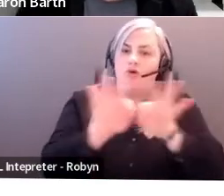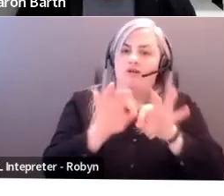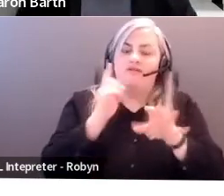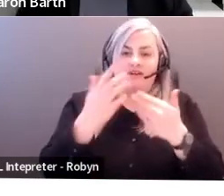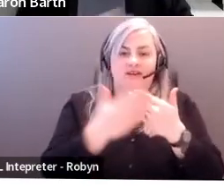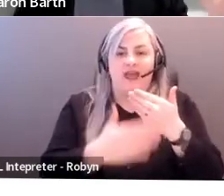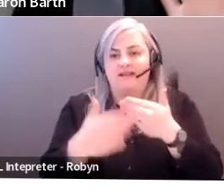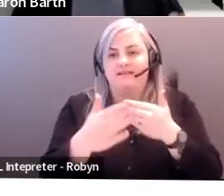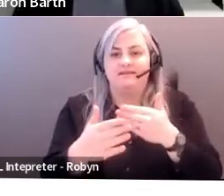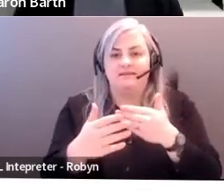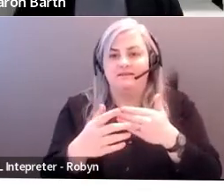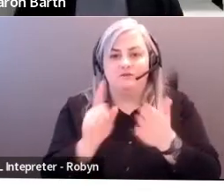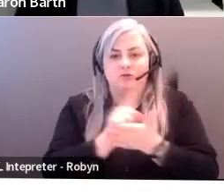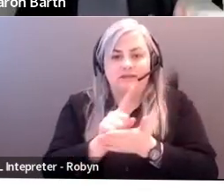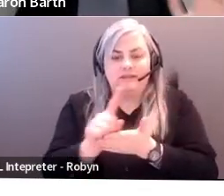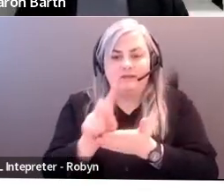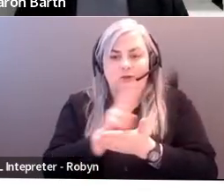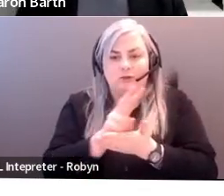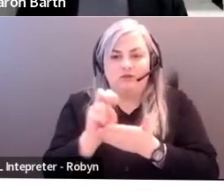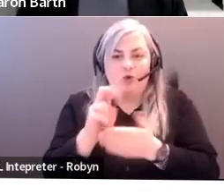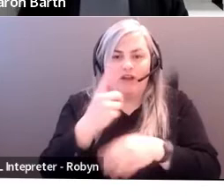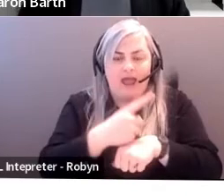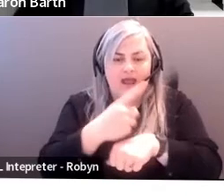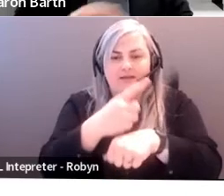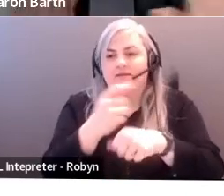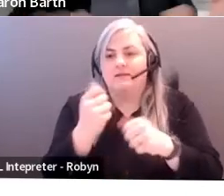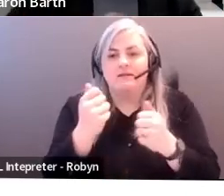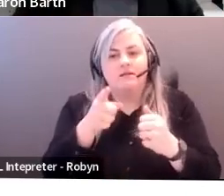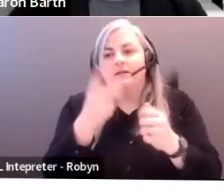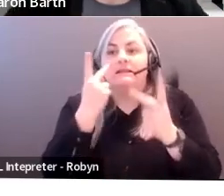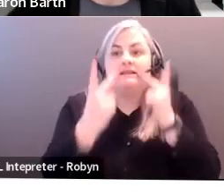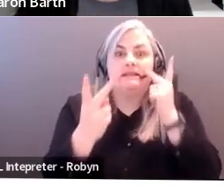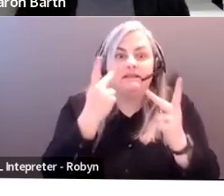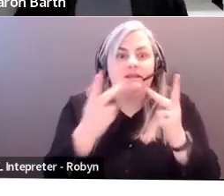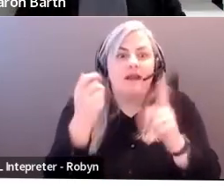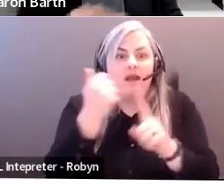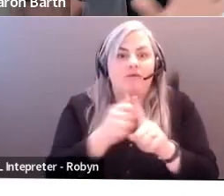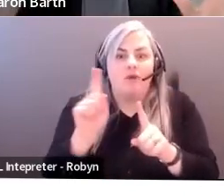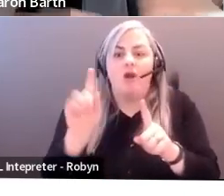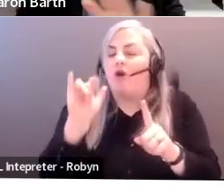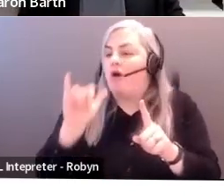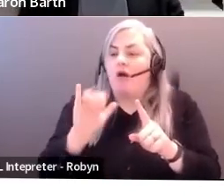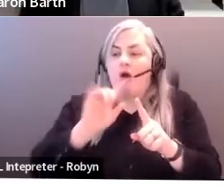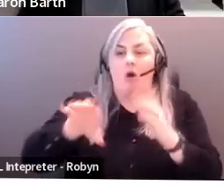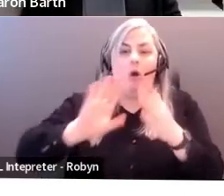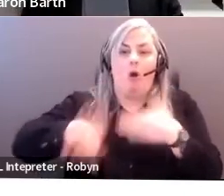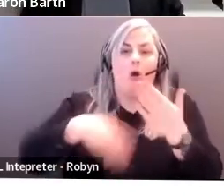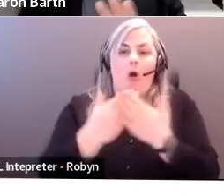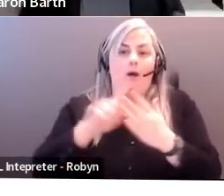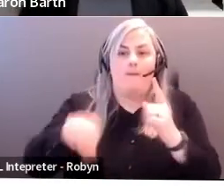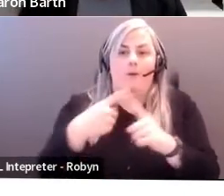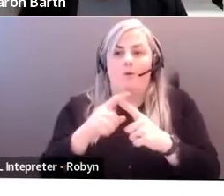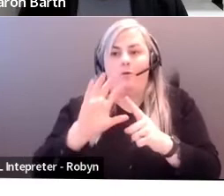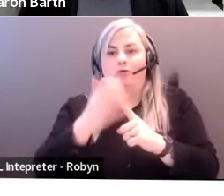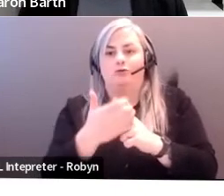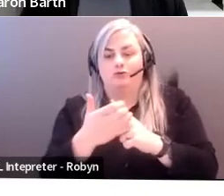the next number of weeks or days, you're like, you see it everywhere. You're like, this is all about culture. It's all about